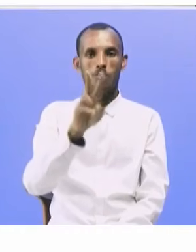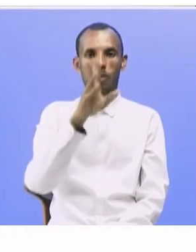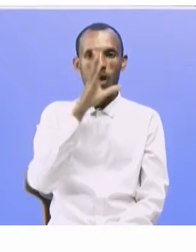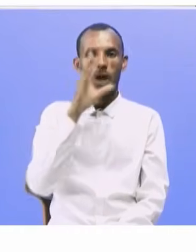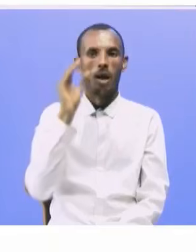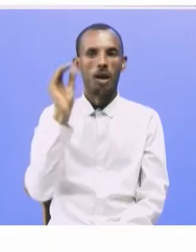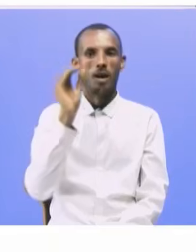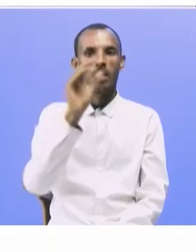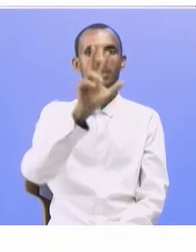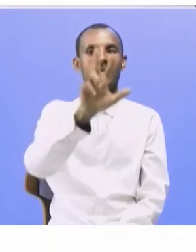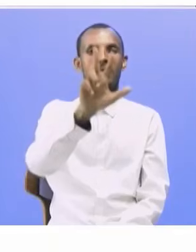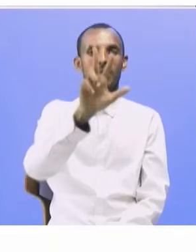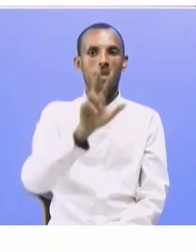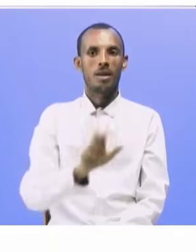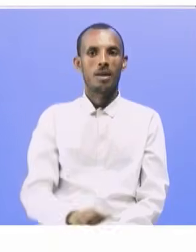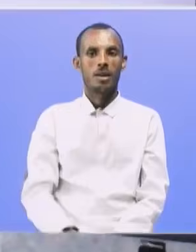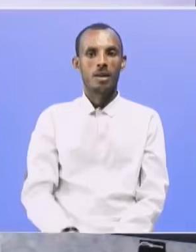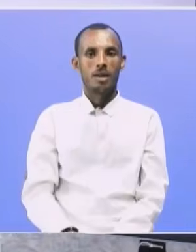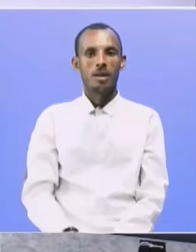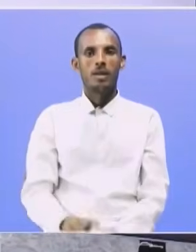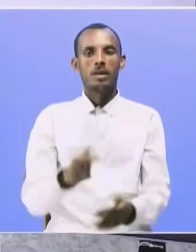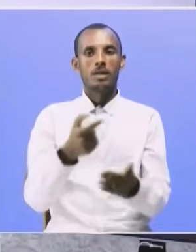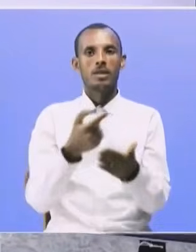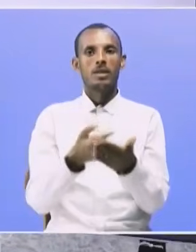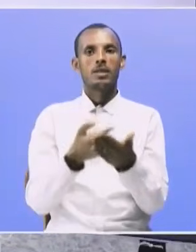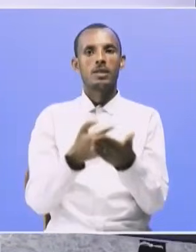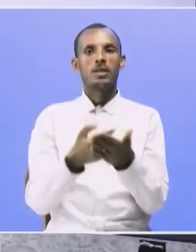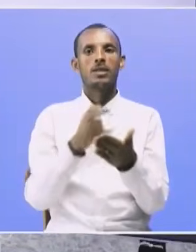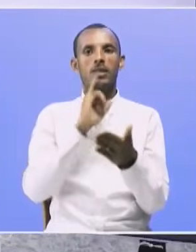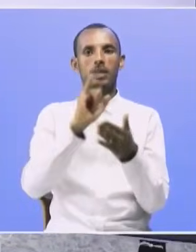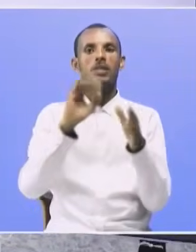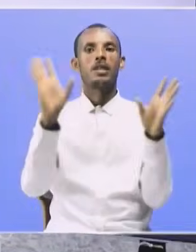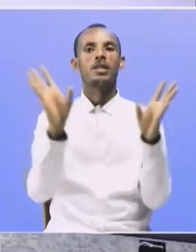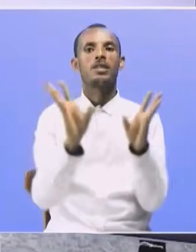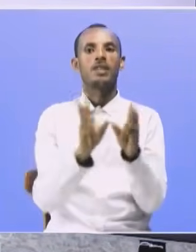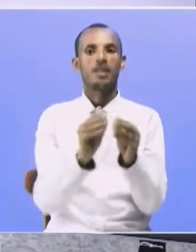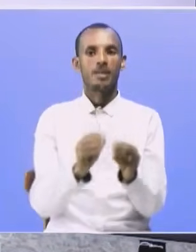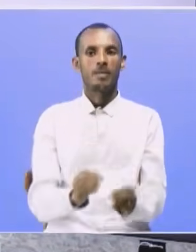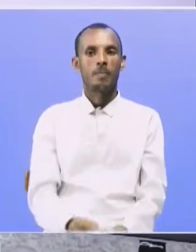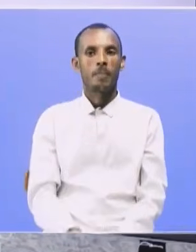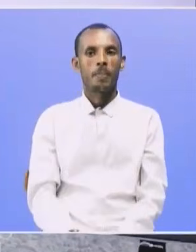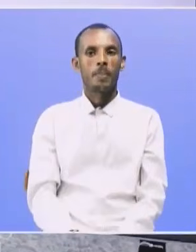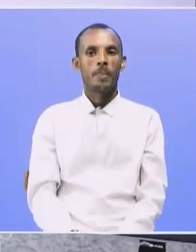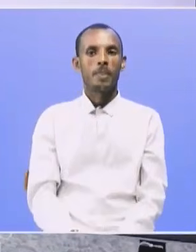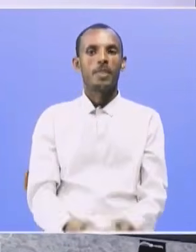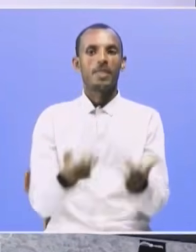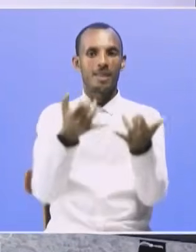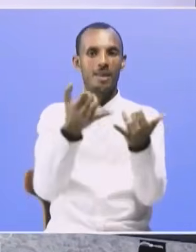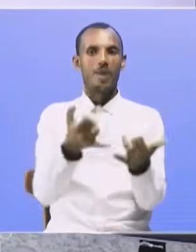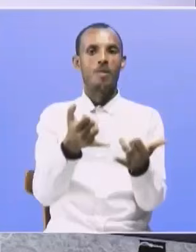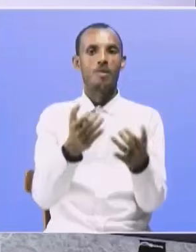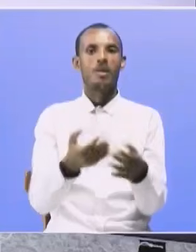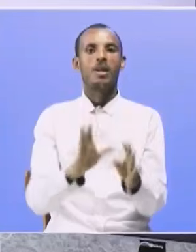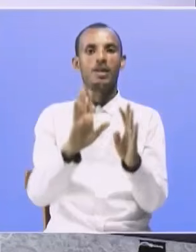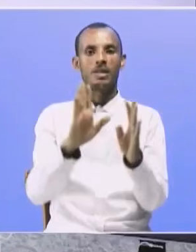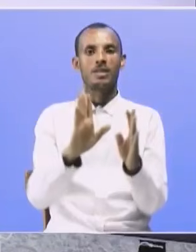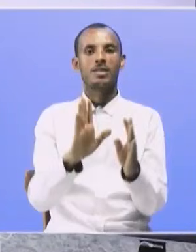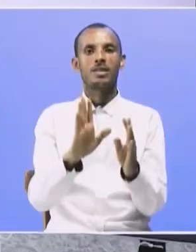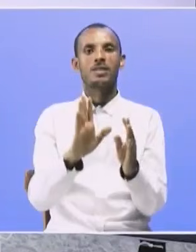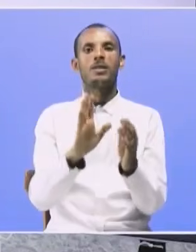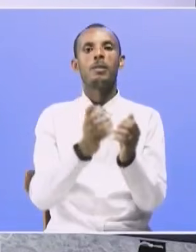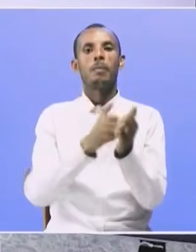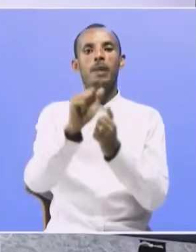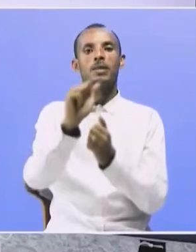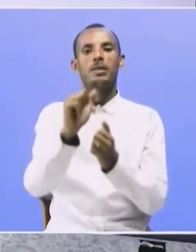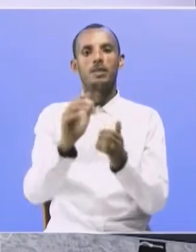3. So, this one is the set. That's it. Now, let's proceed to